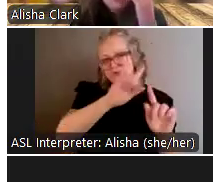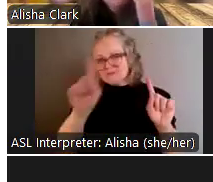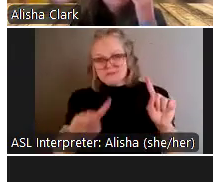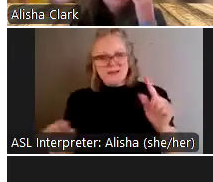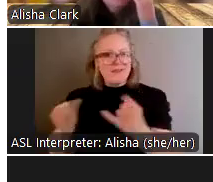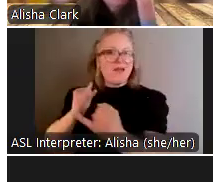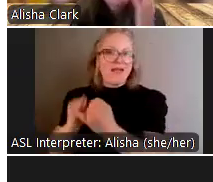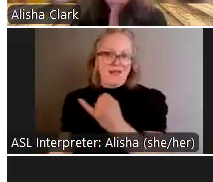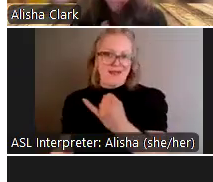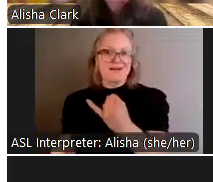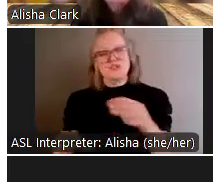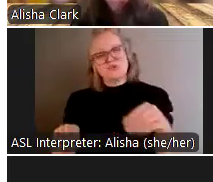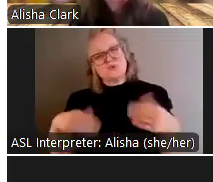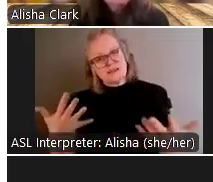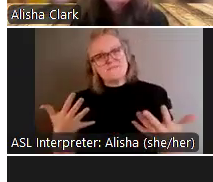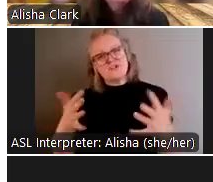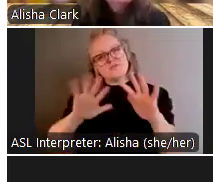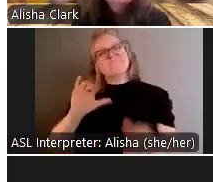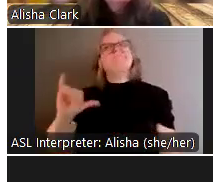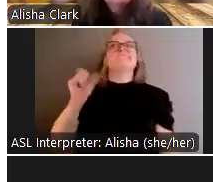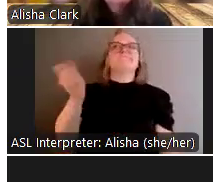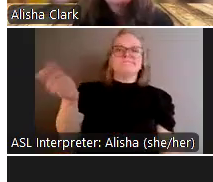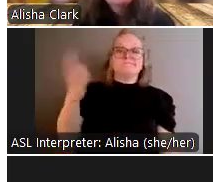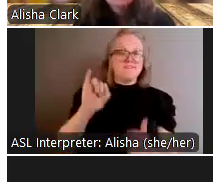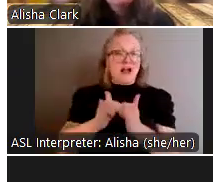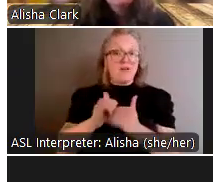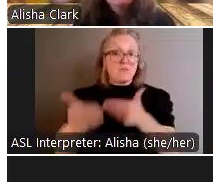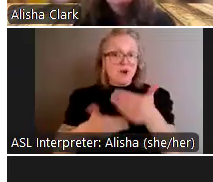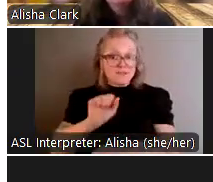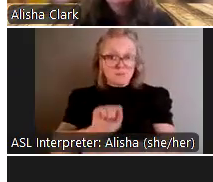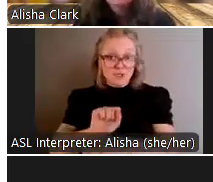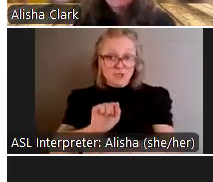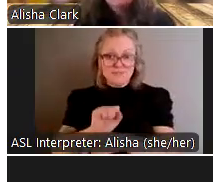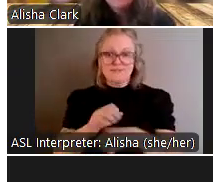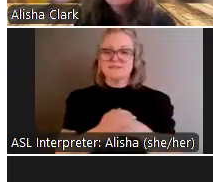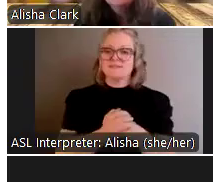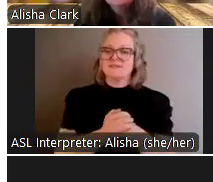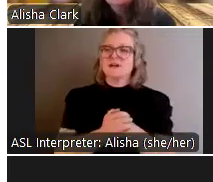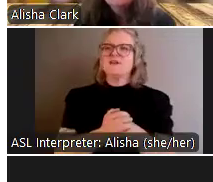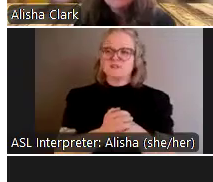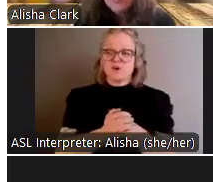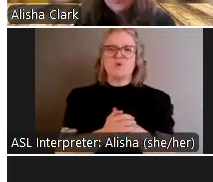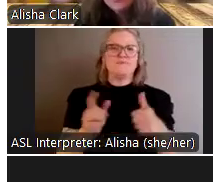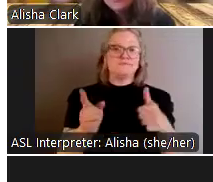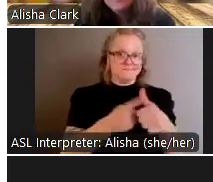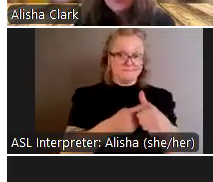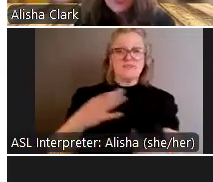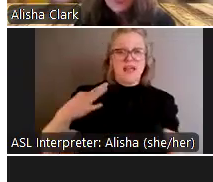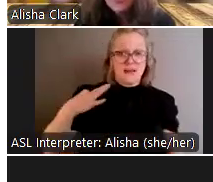an idea and a perspective of how this works. So you're going to have an application through